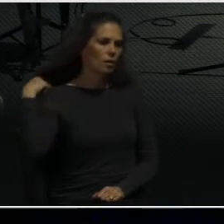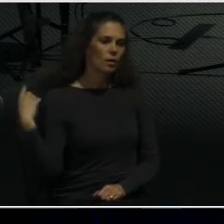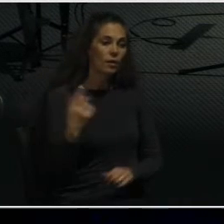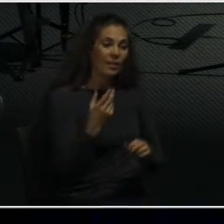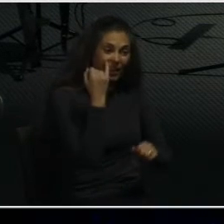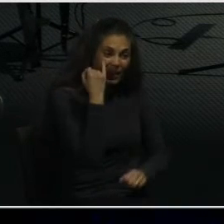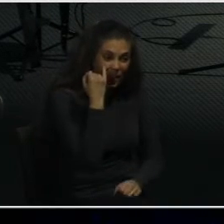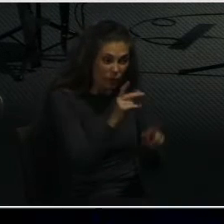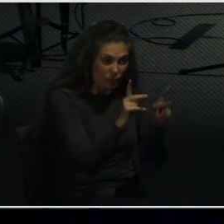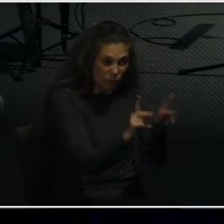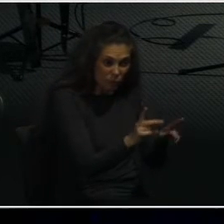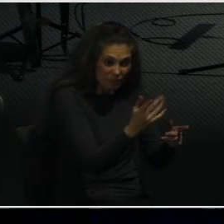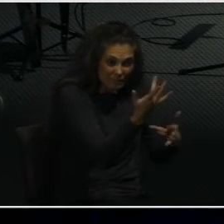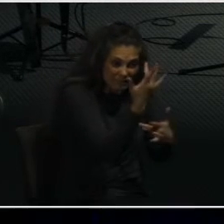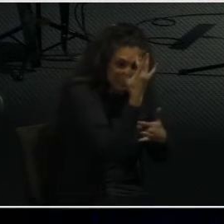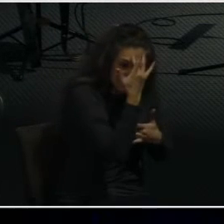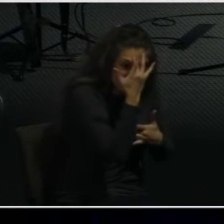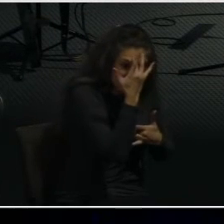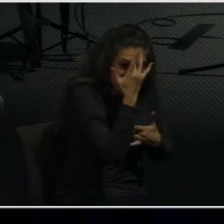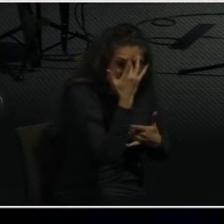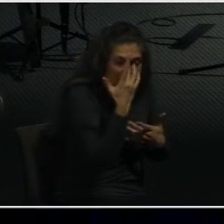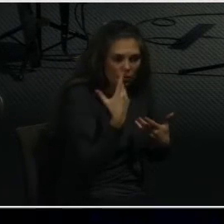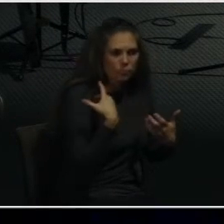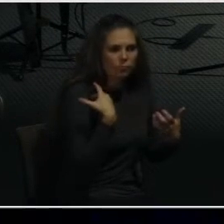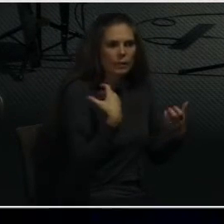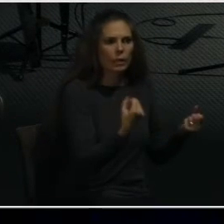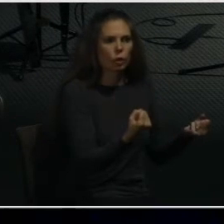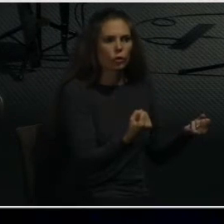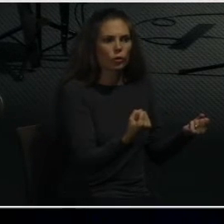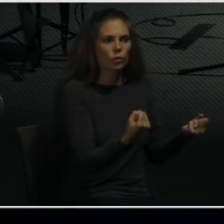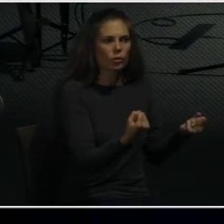something dead is brought back through resurrection?